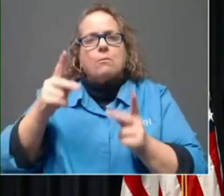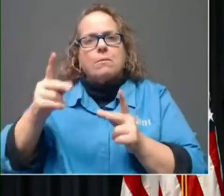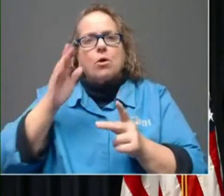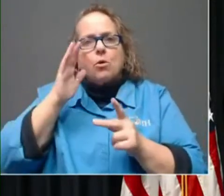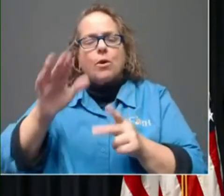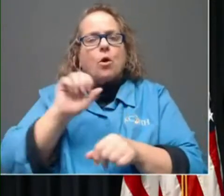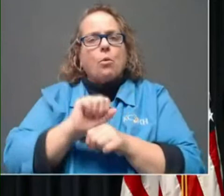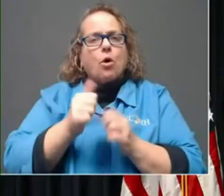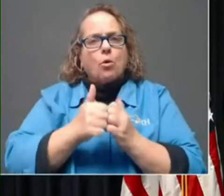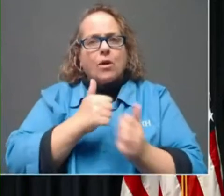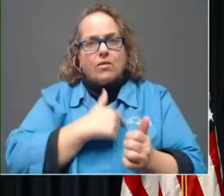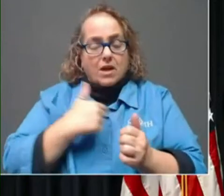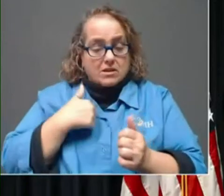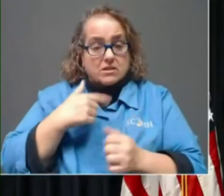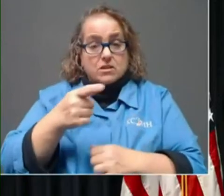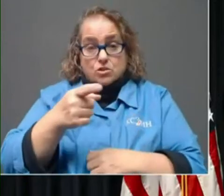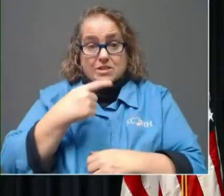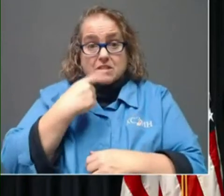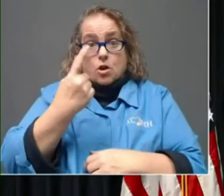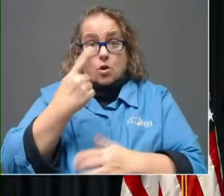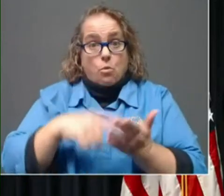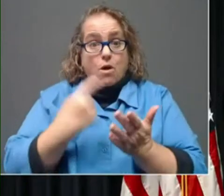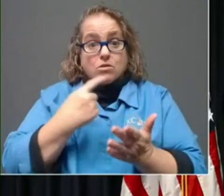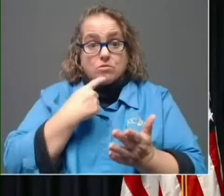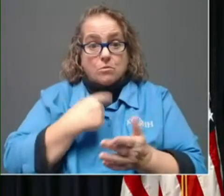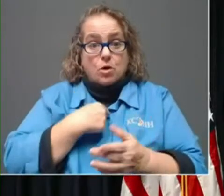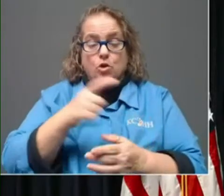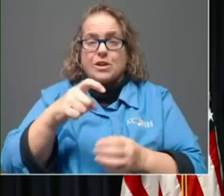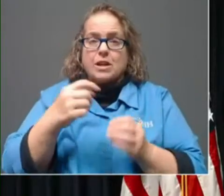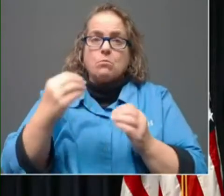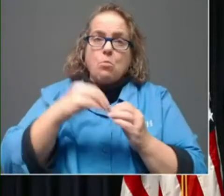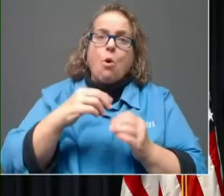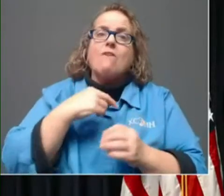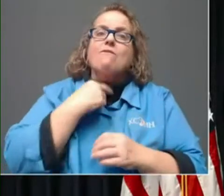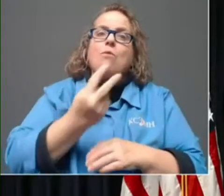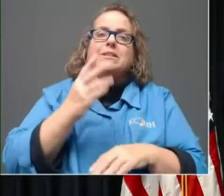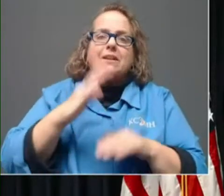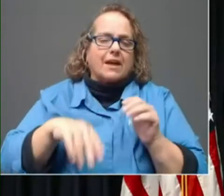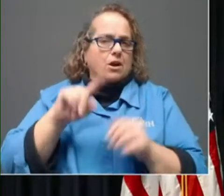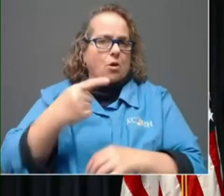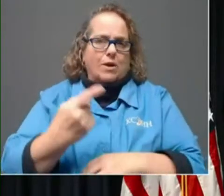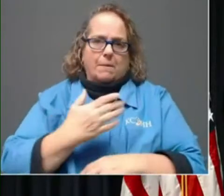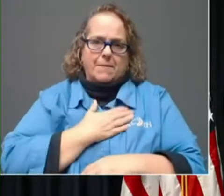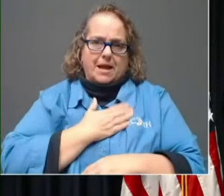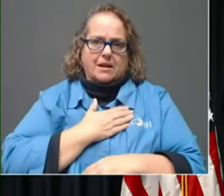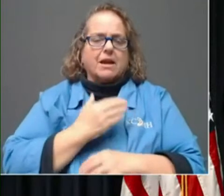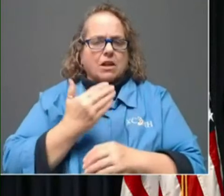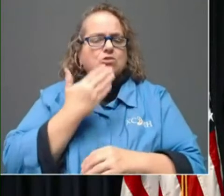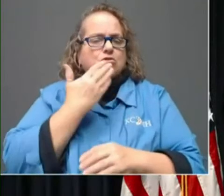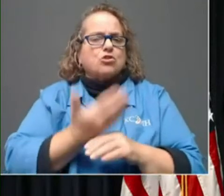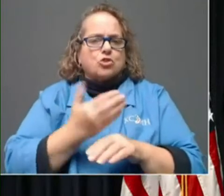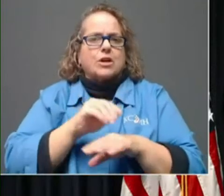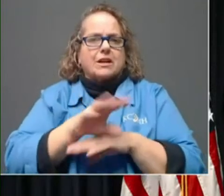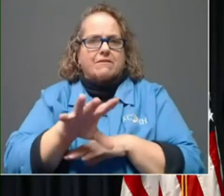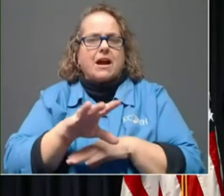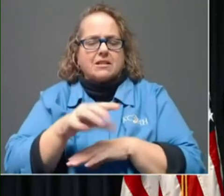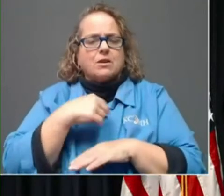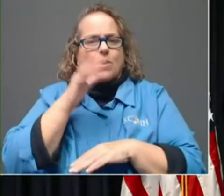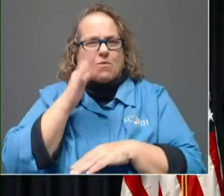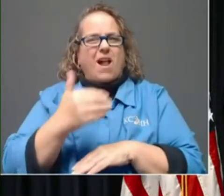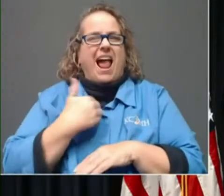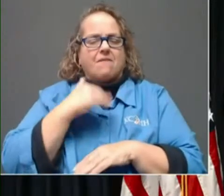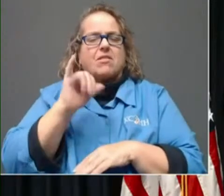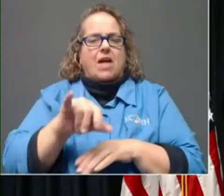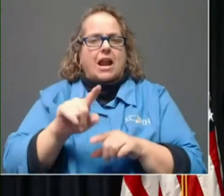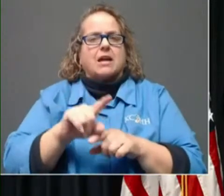that we need more voices than just mine. That's probably good advice. And so we're going to have that as we move